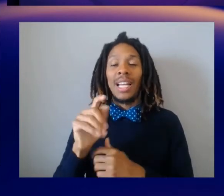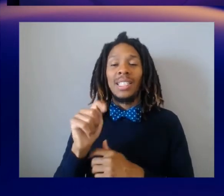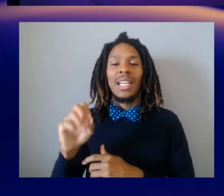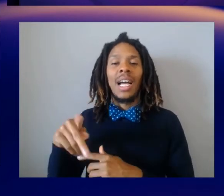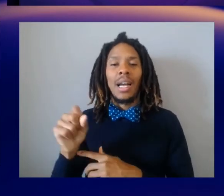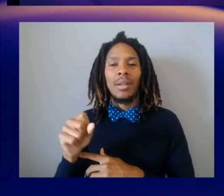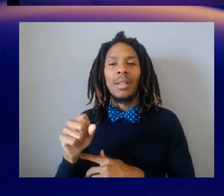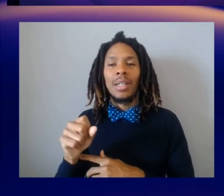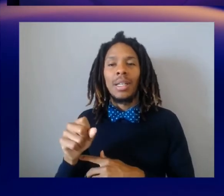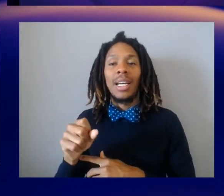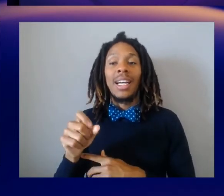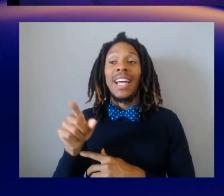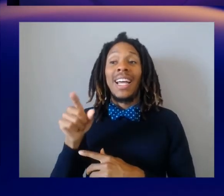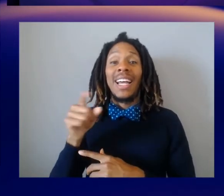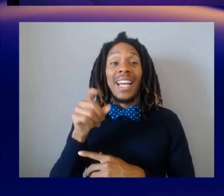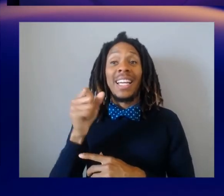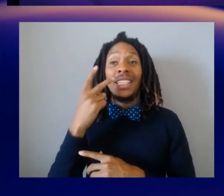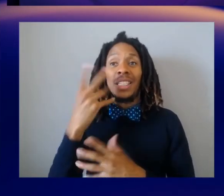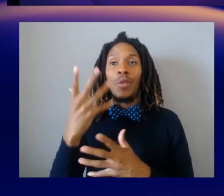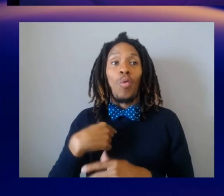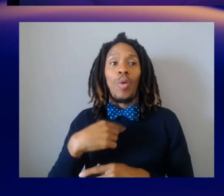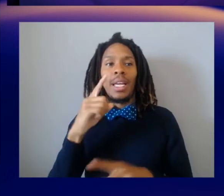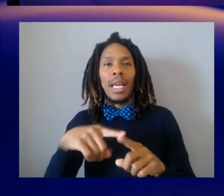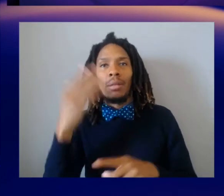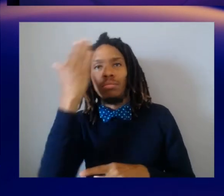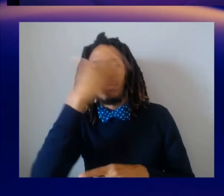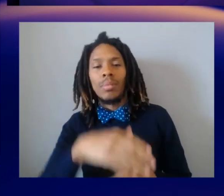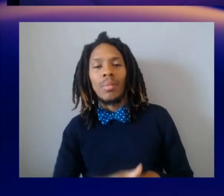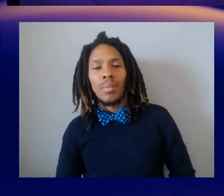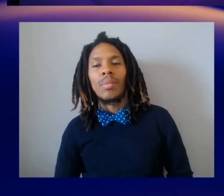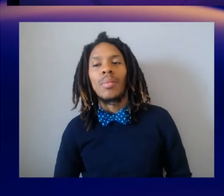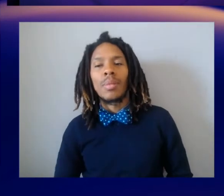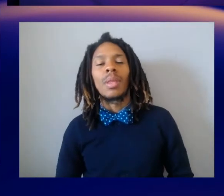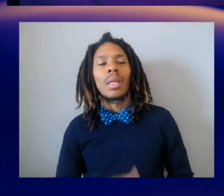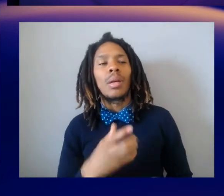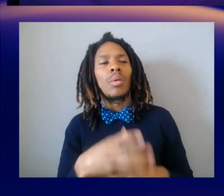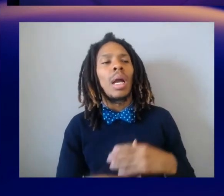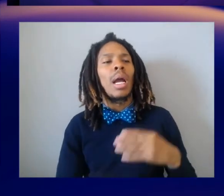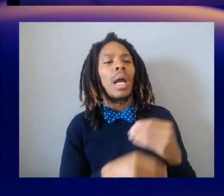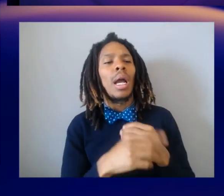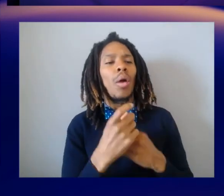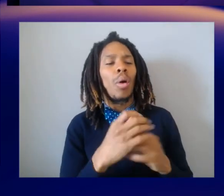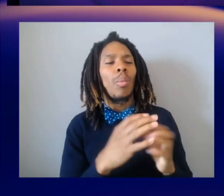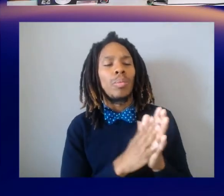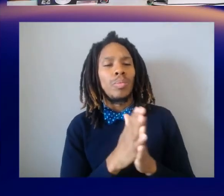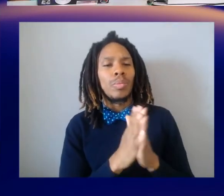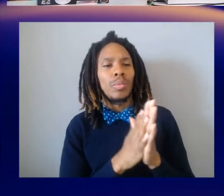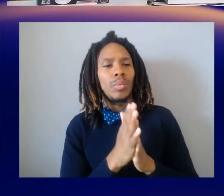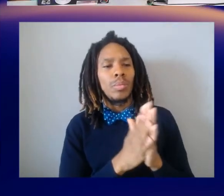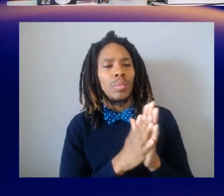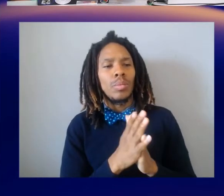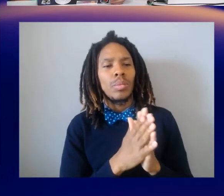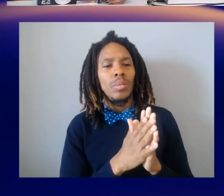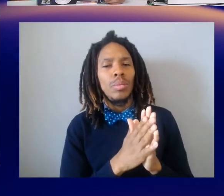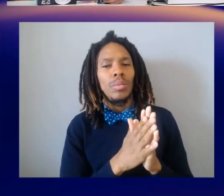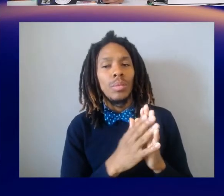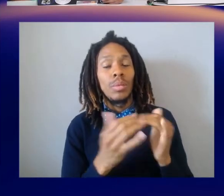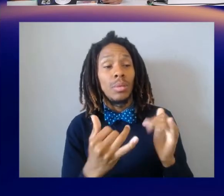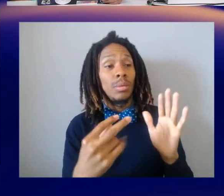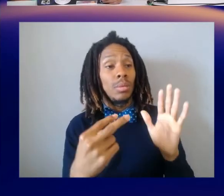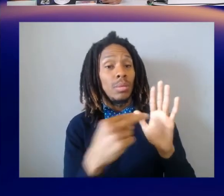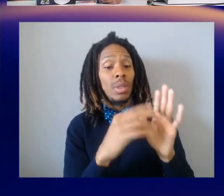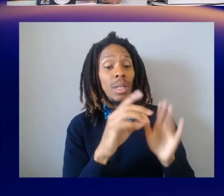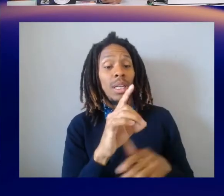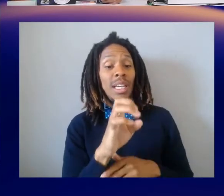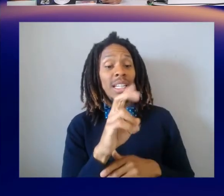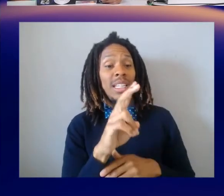see what we can't. Right. Yeah. Now, let's take this one step further and take a look at what we're taking a look at here is from Devops Guru.